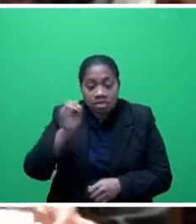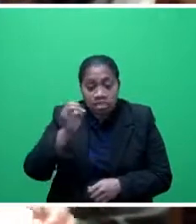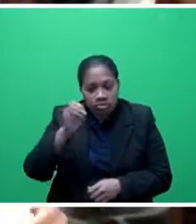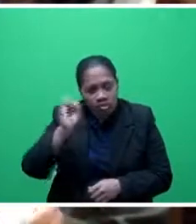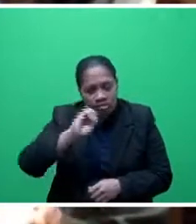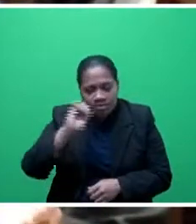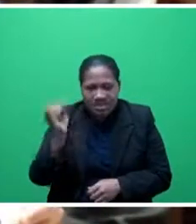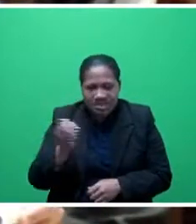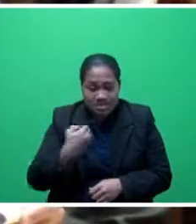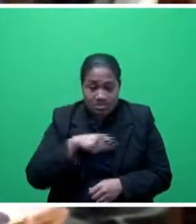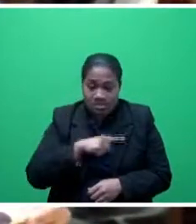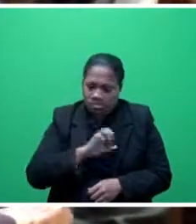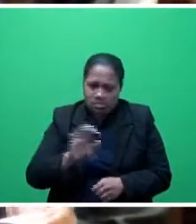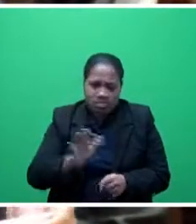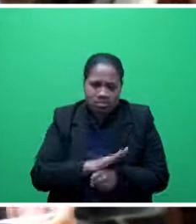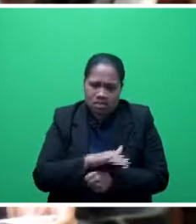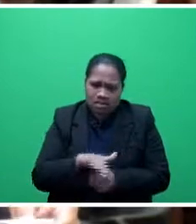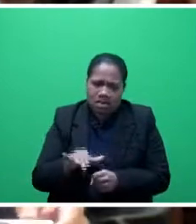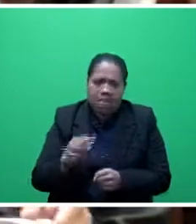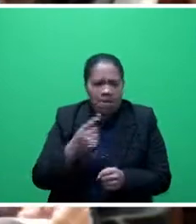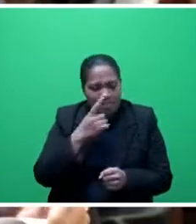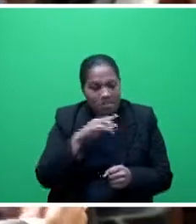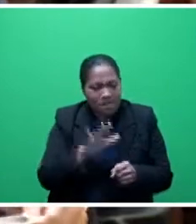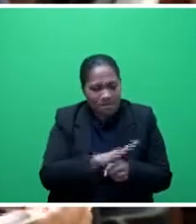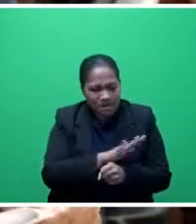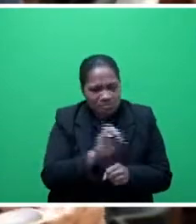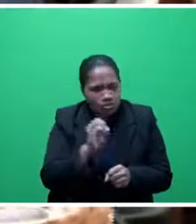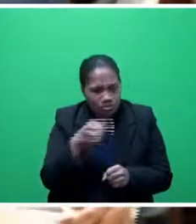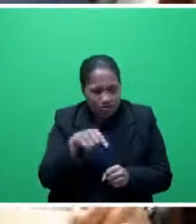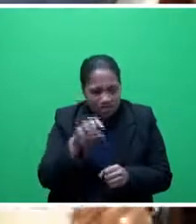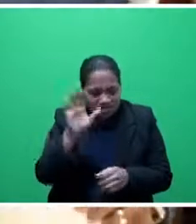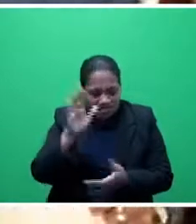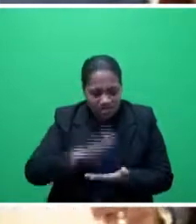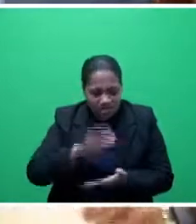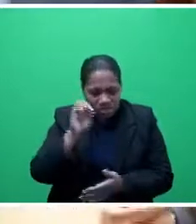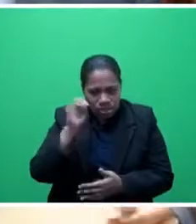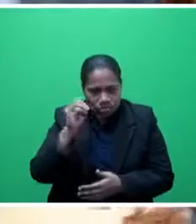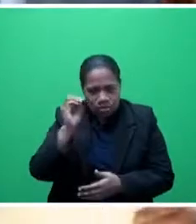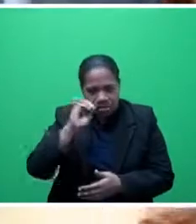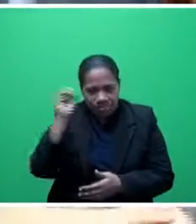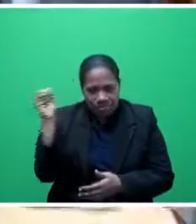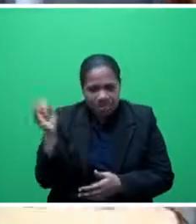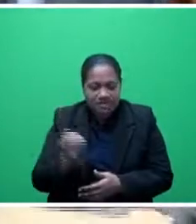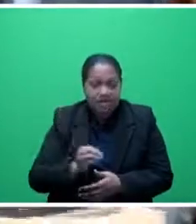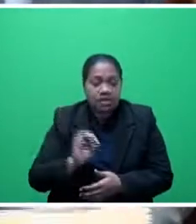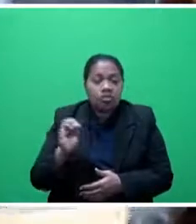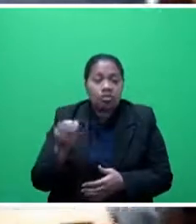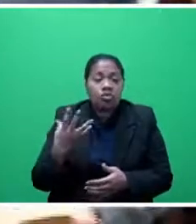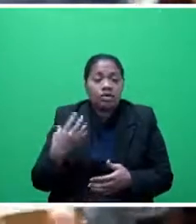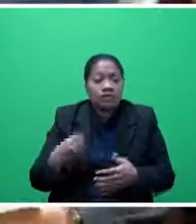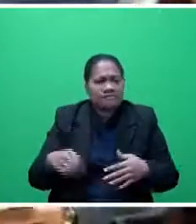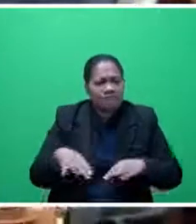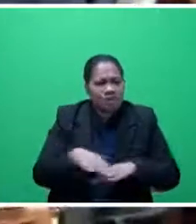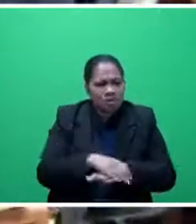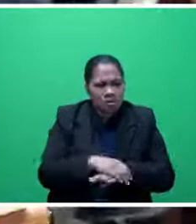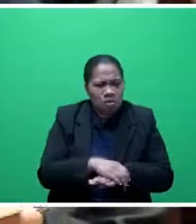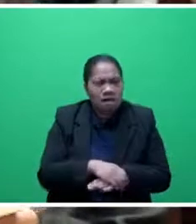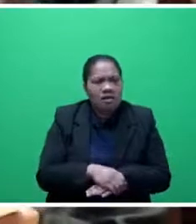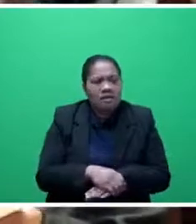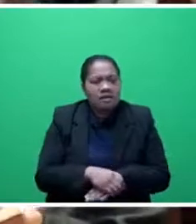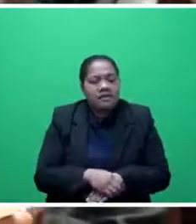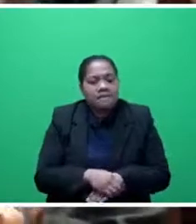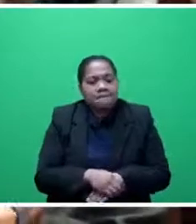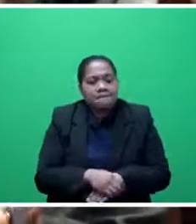And Mr. Speaker, so again with footwear, there was, for a number of years, there's protection, but most of the